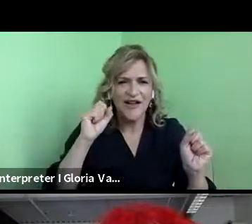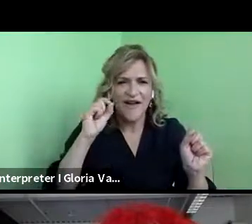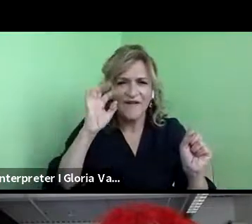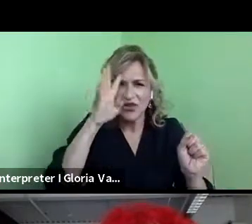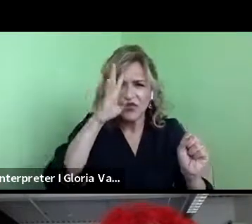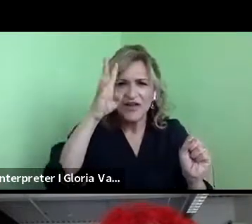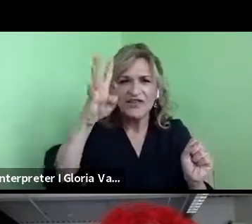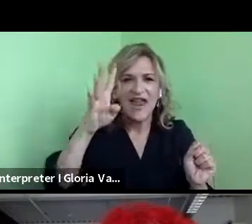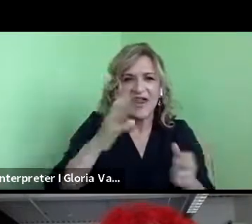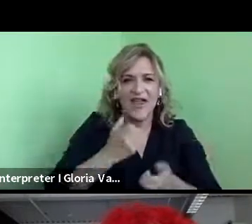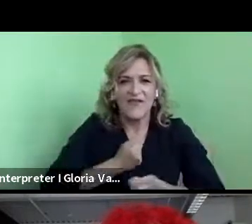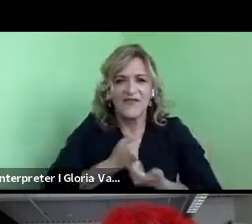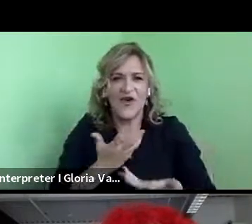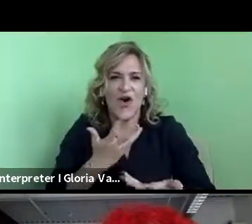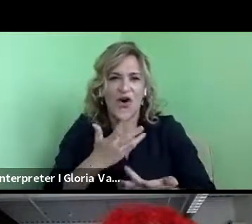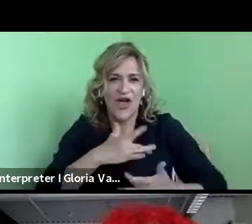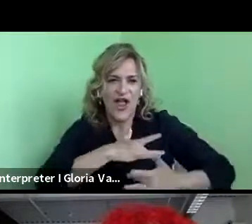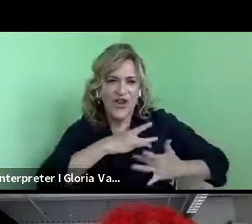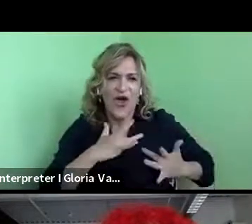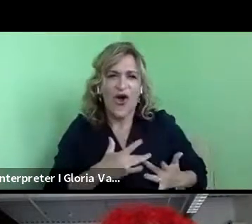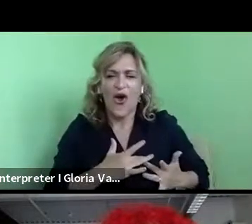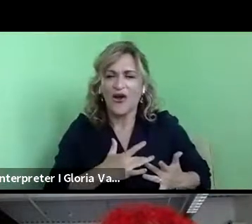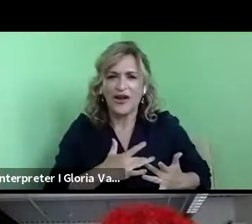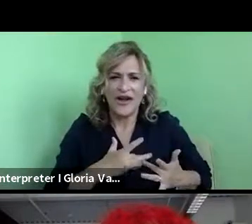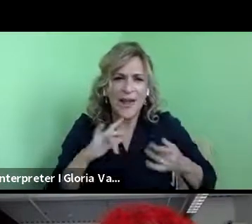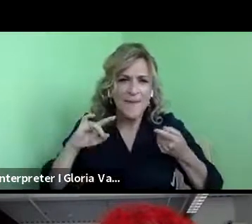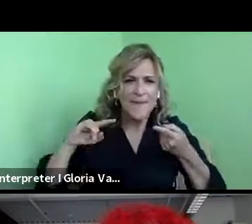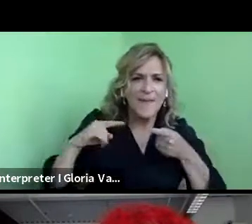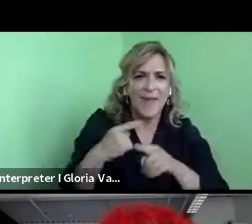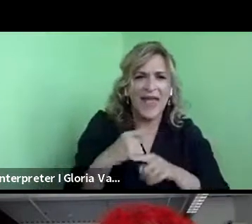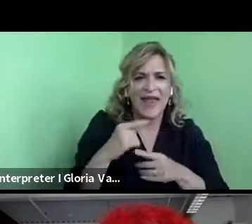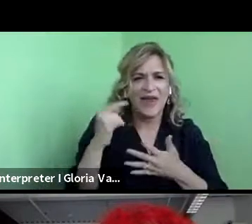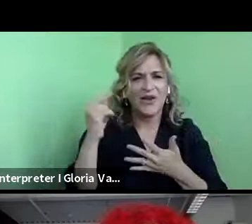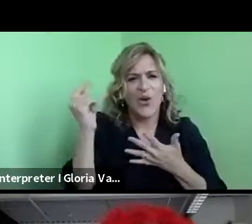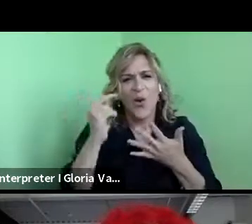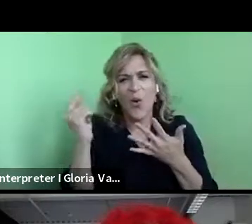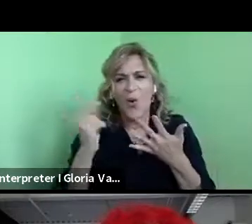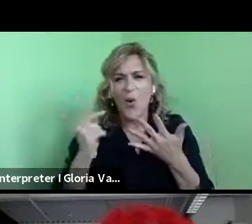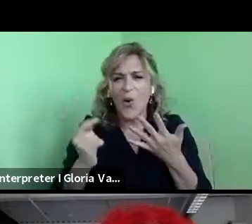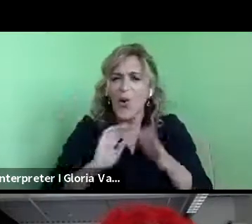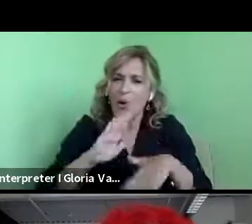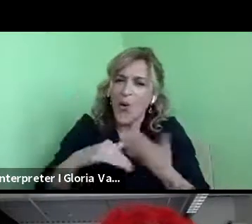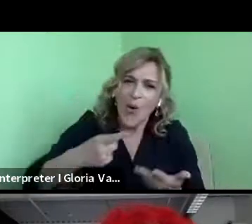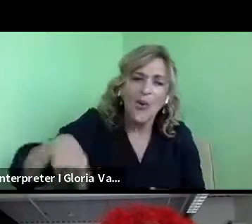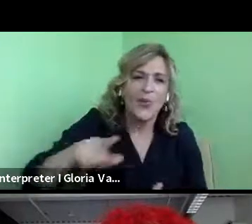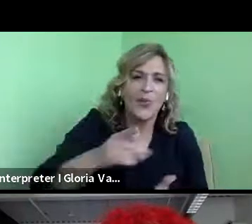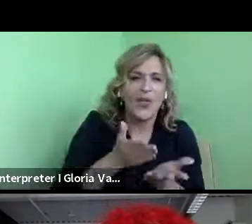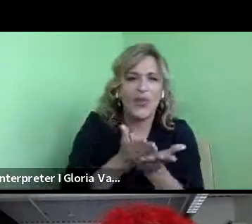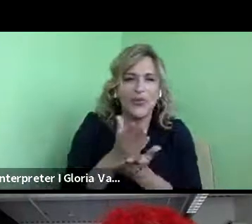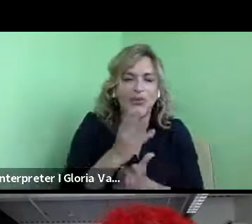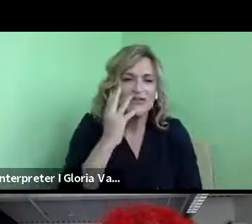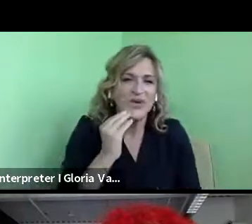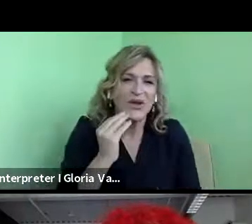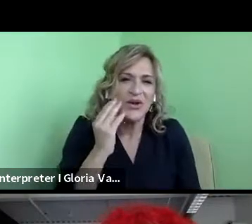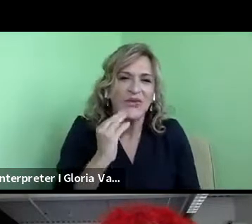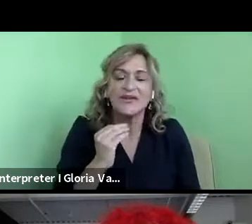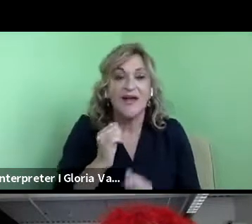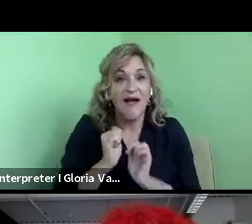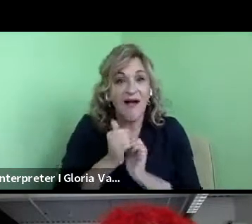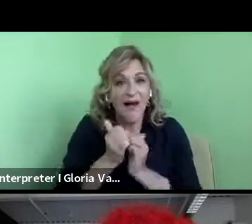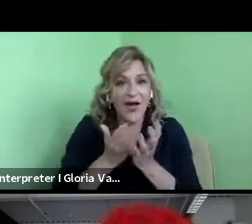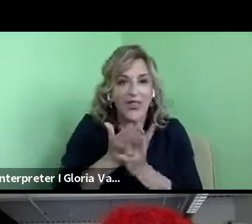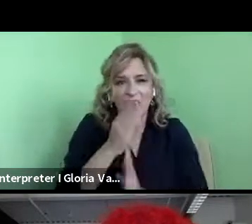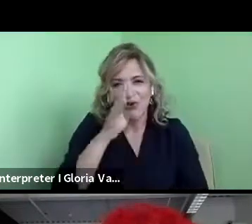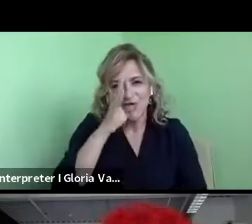and heart and pain and just all the things that we were all going through creativity and through